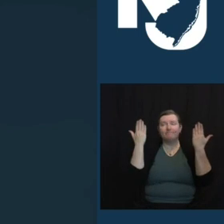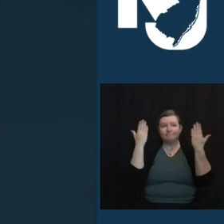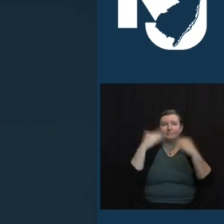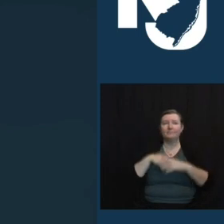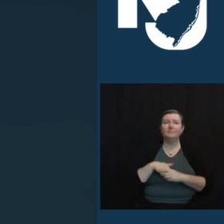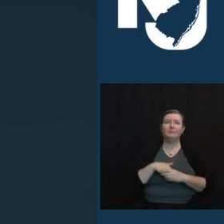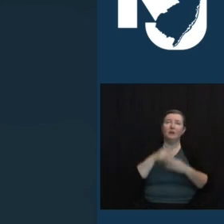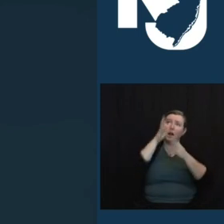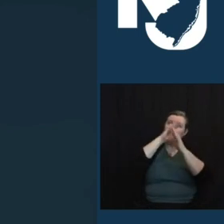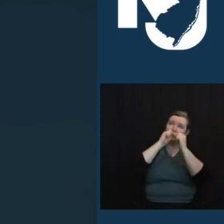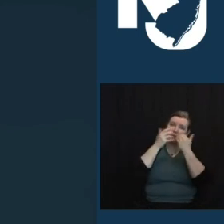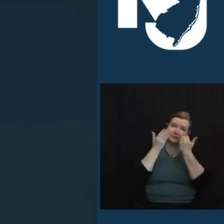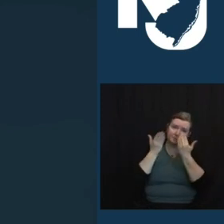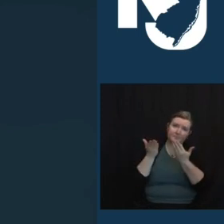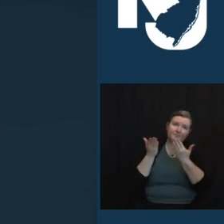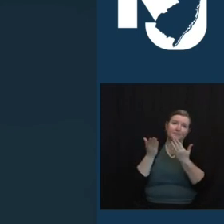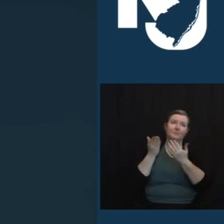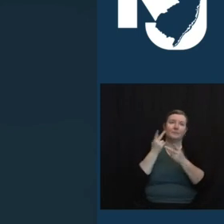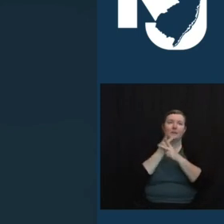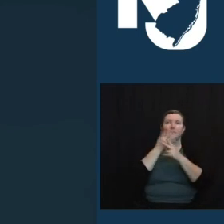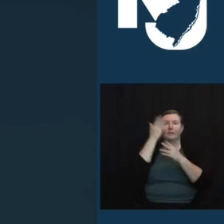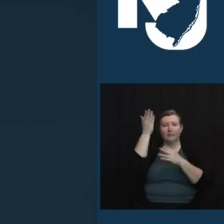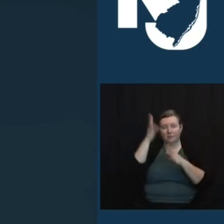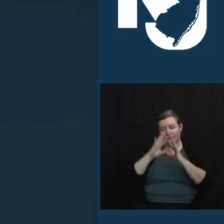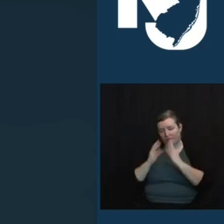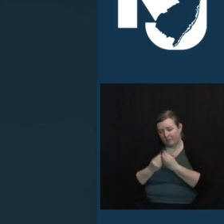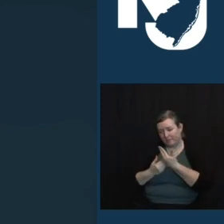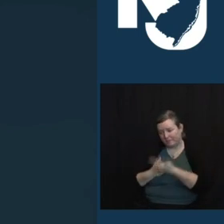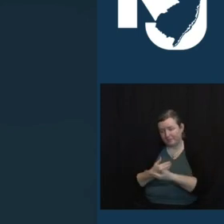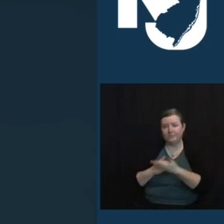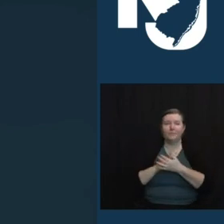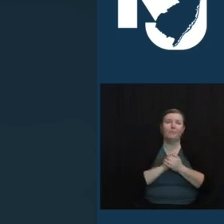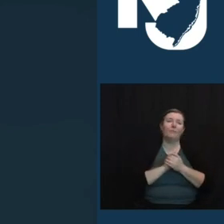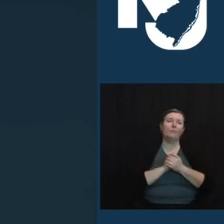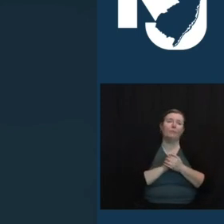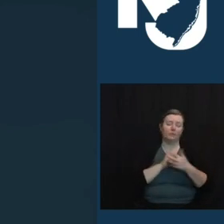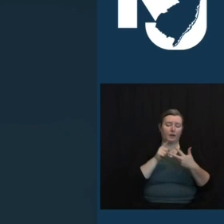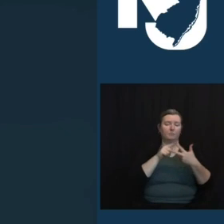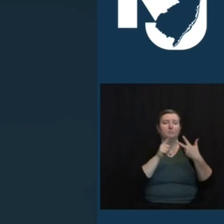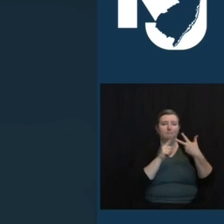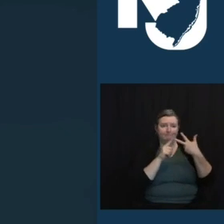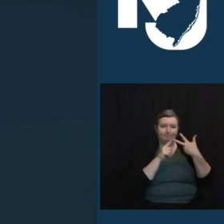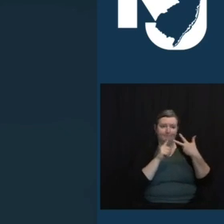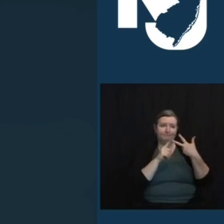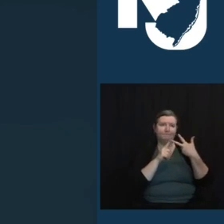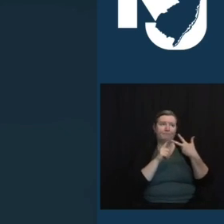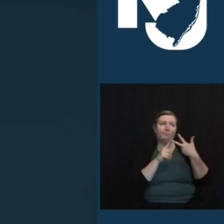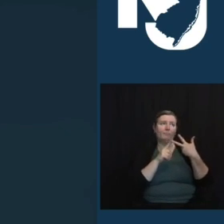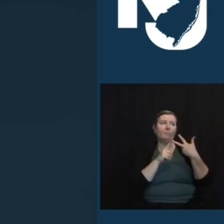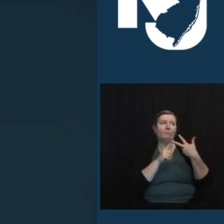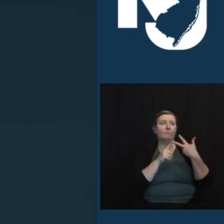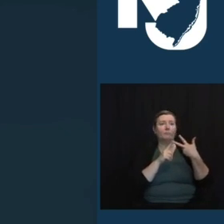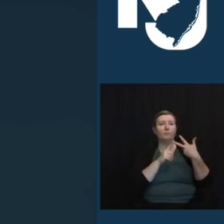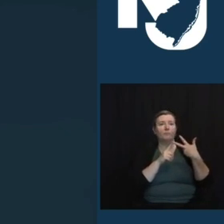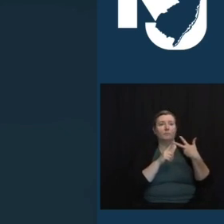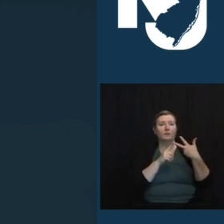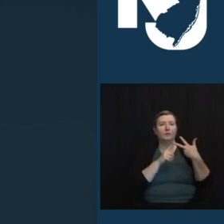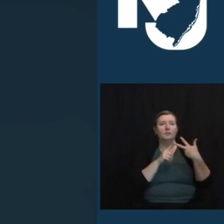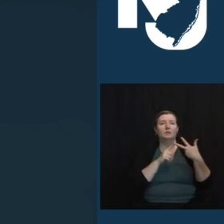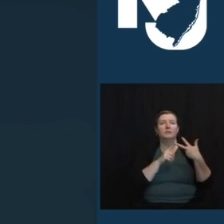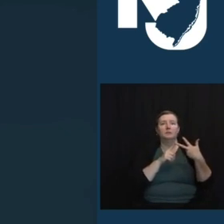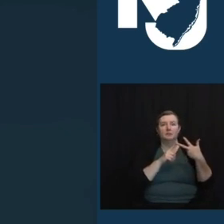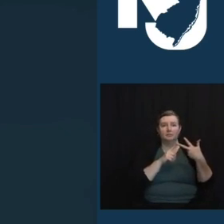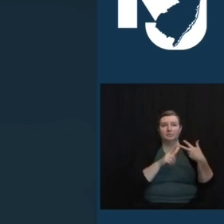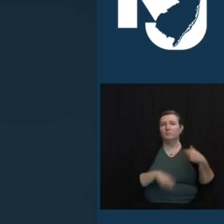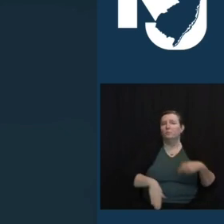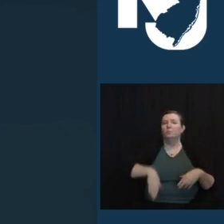souls and their family that they leave behind. And today we also remember longtime Newarker, Reina